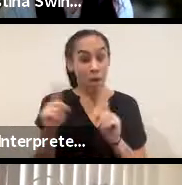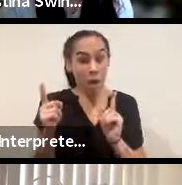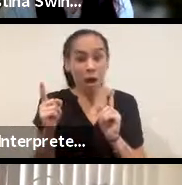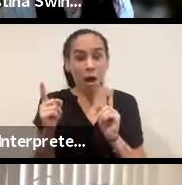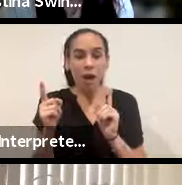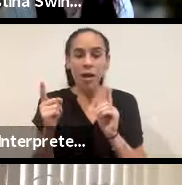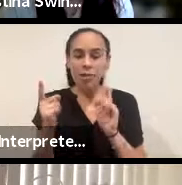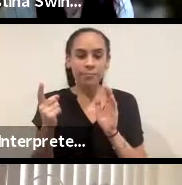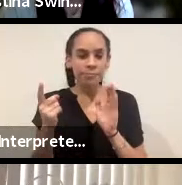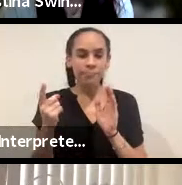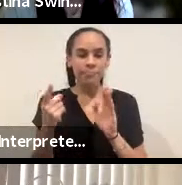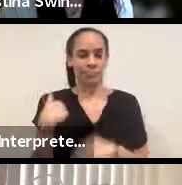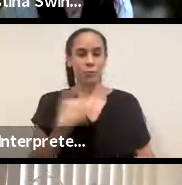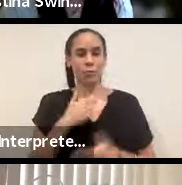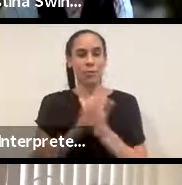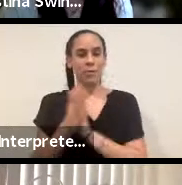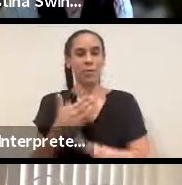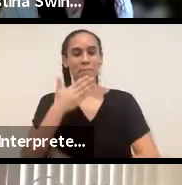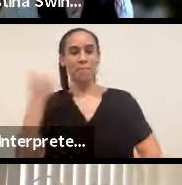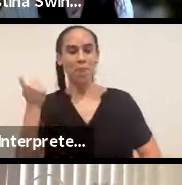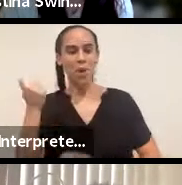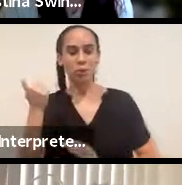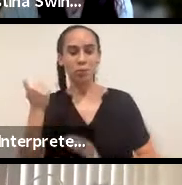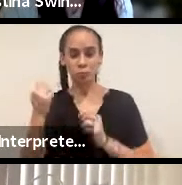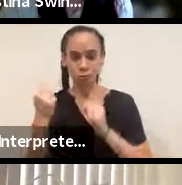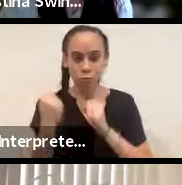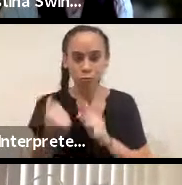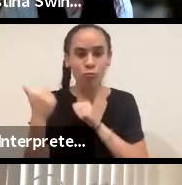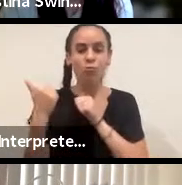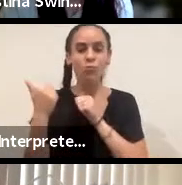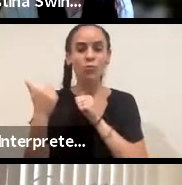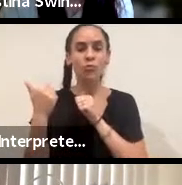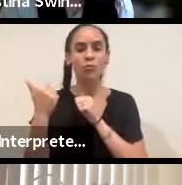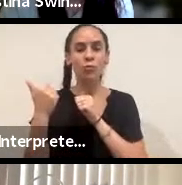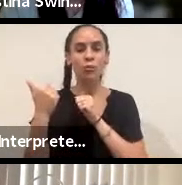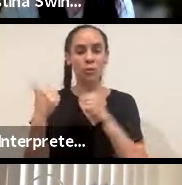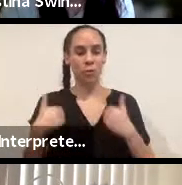stronger humans, and better allies.